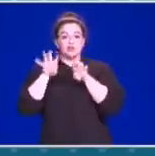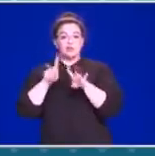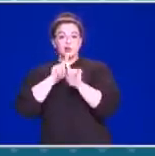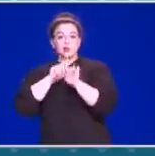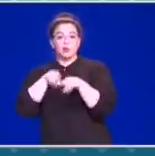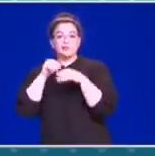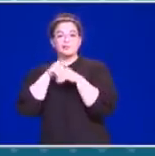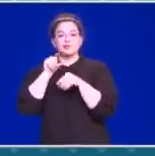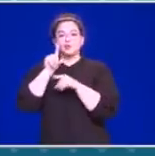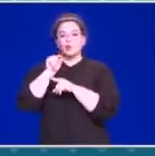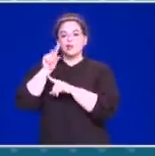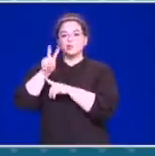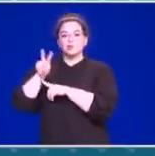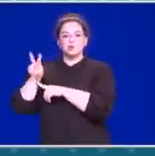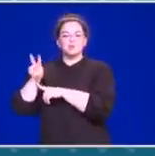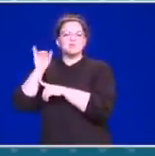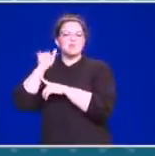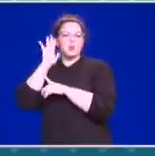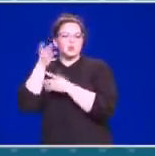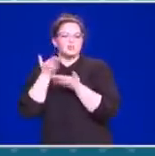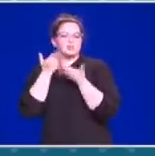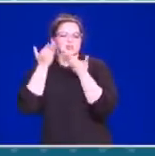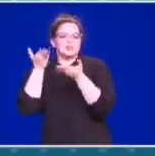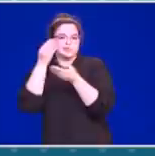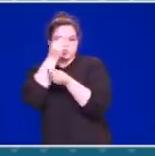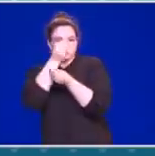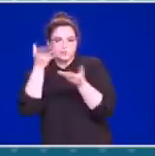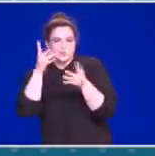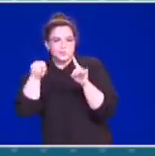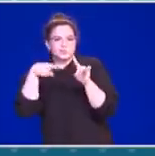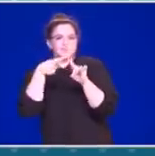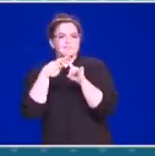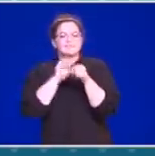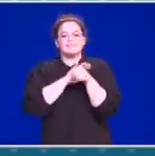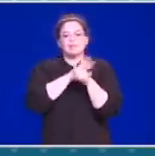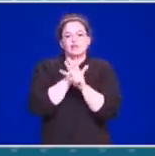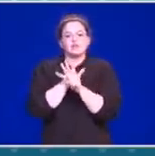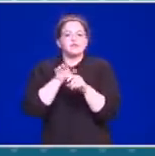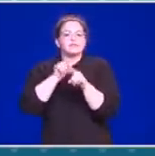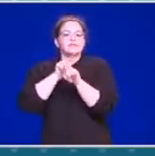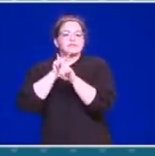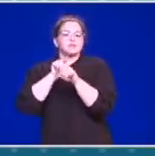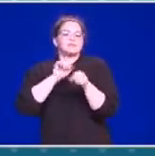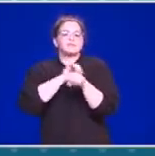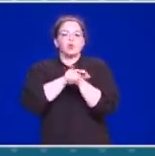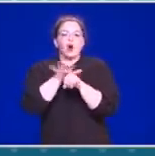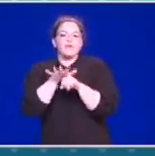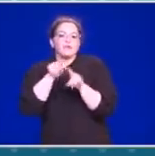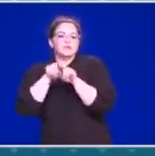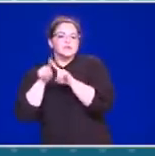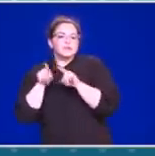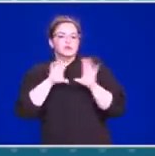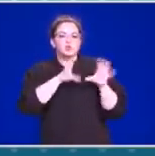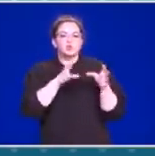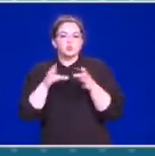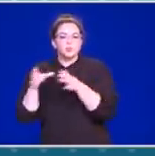in 2022, which will provide information on coverage of demographic groups in the 2020 census.